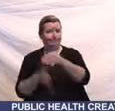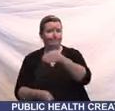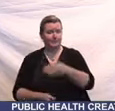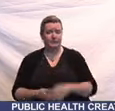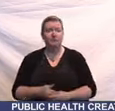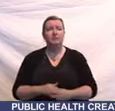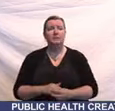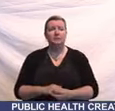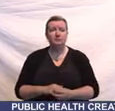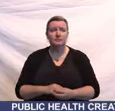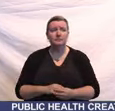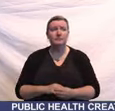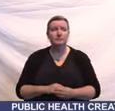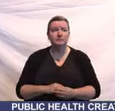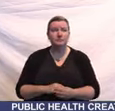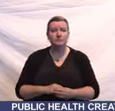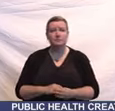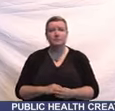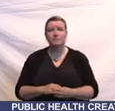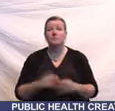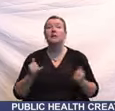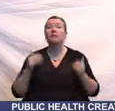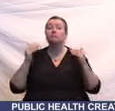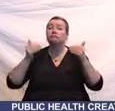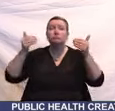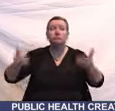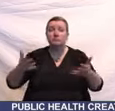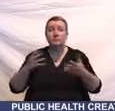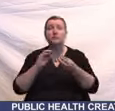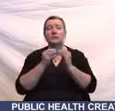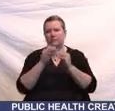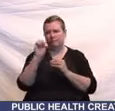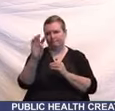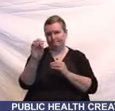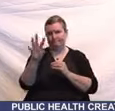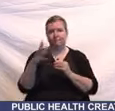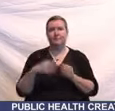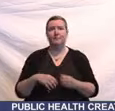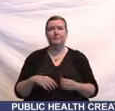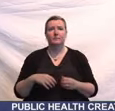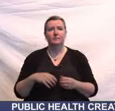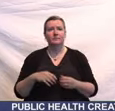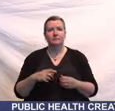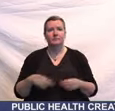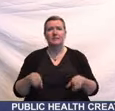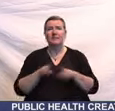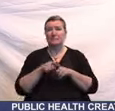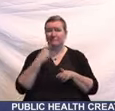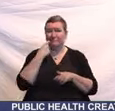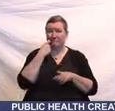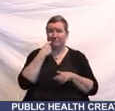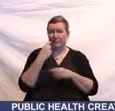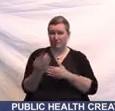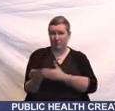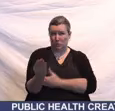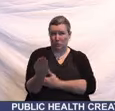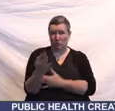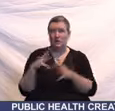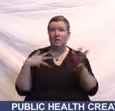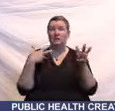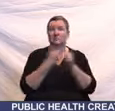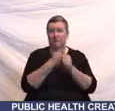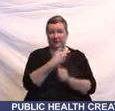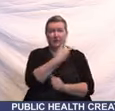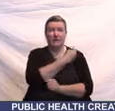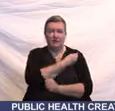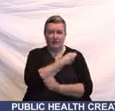31st. Now let's move to today's numbers. We'll start, as we have been doing of late, with this morning's updated vaccination